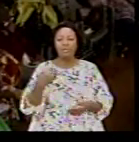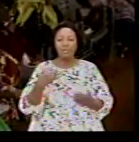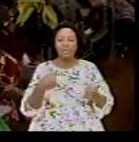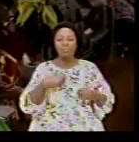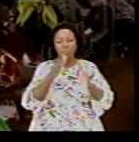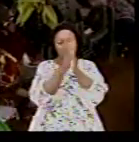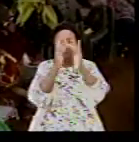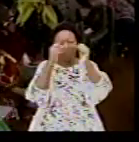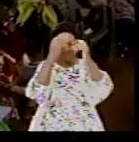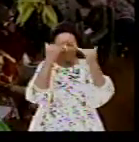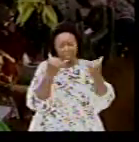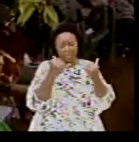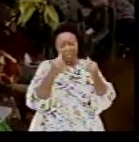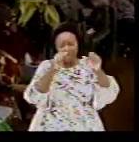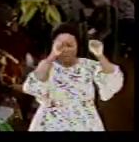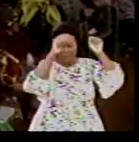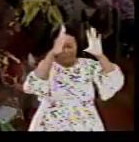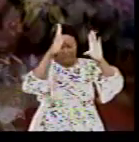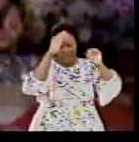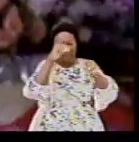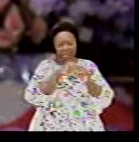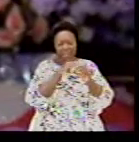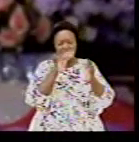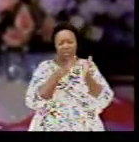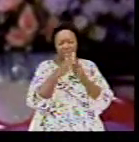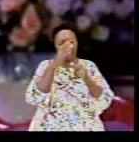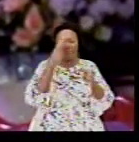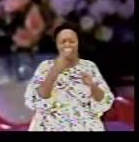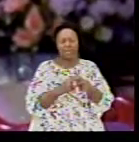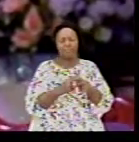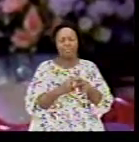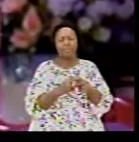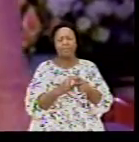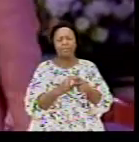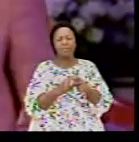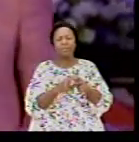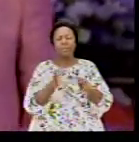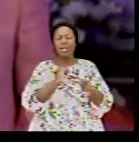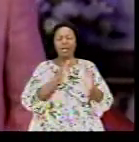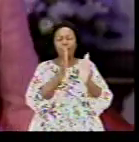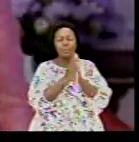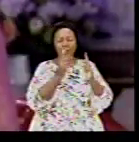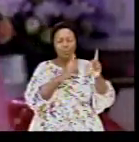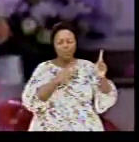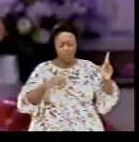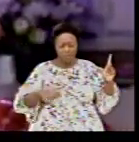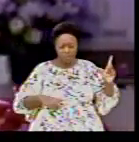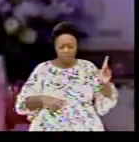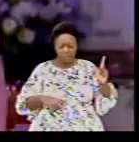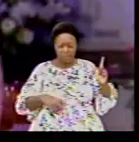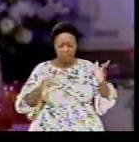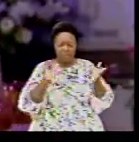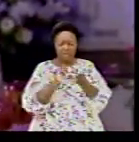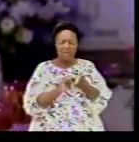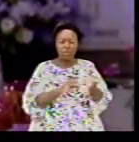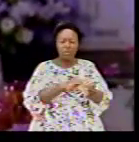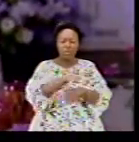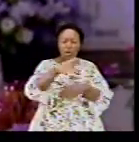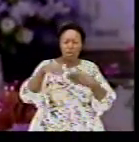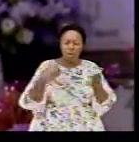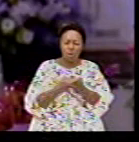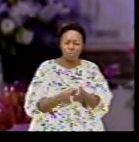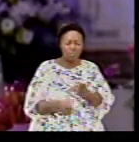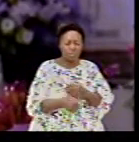Father, in Jesus' name, I pray, Lord, that all